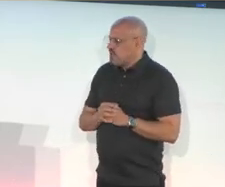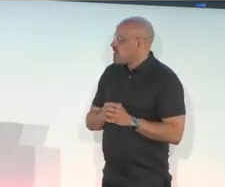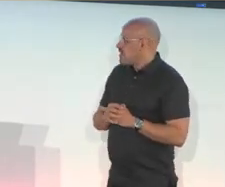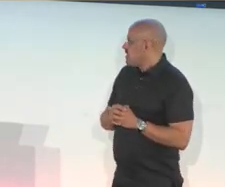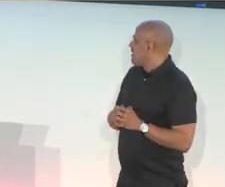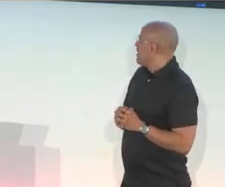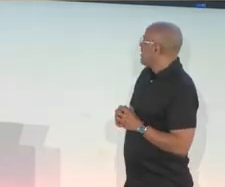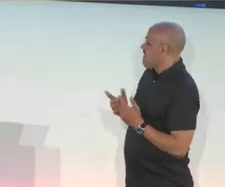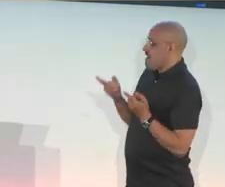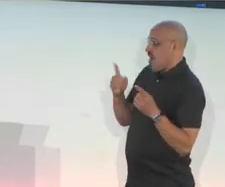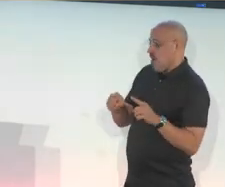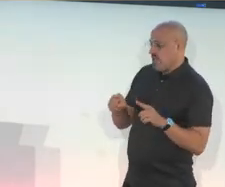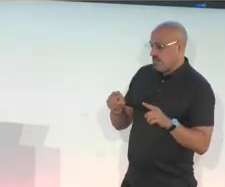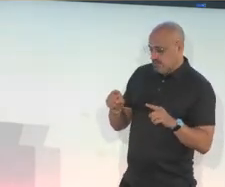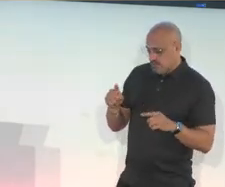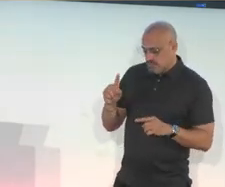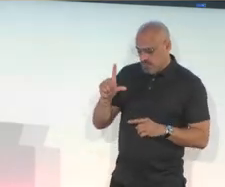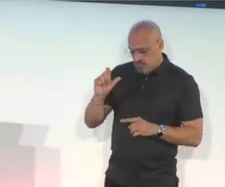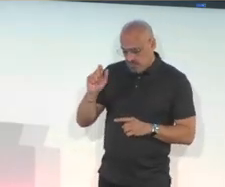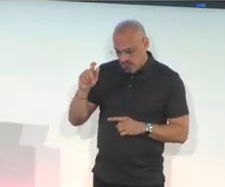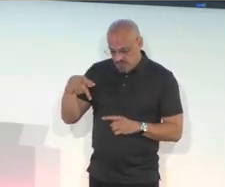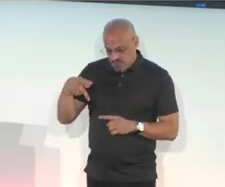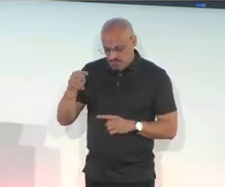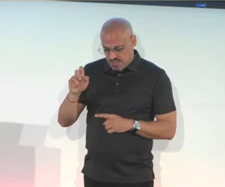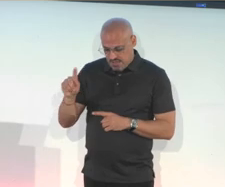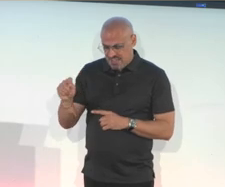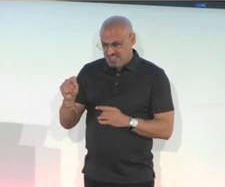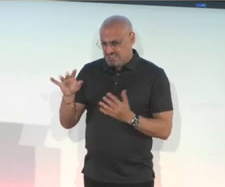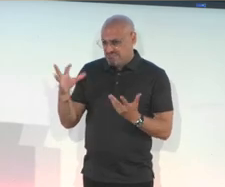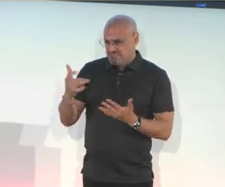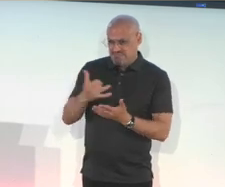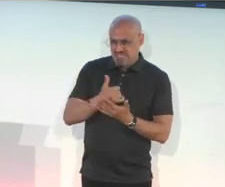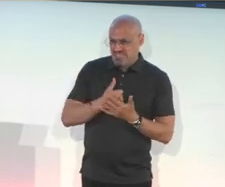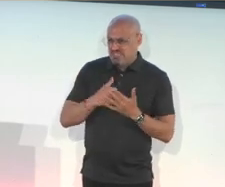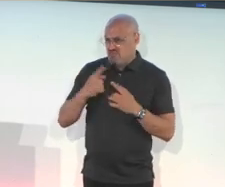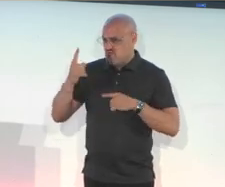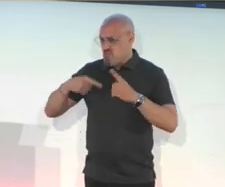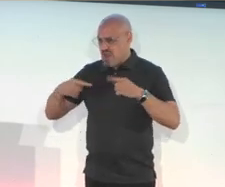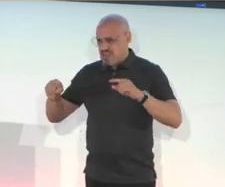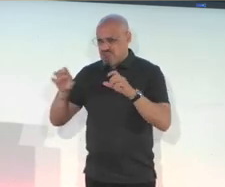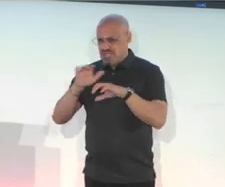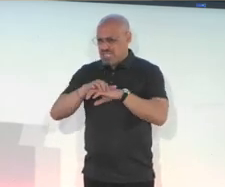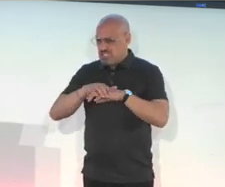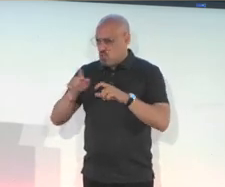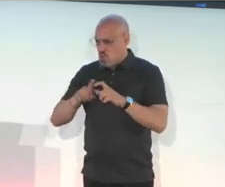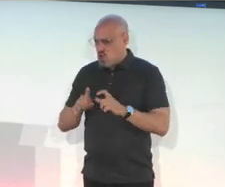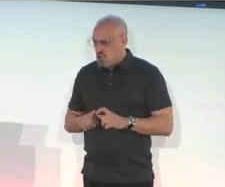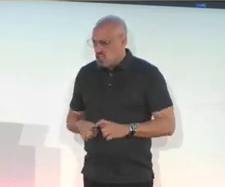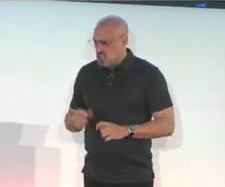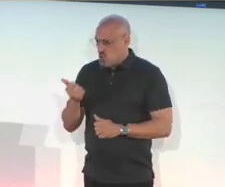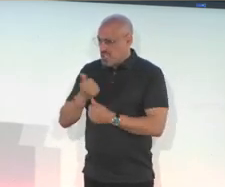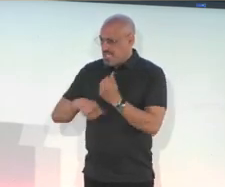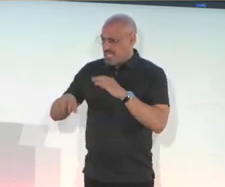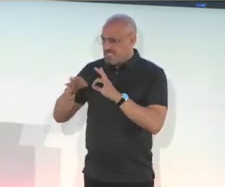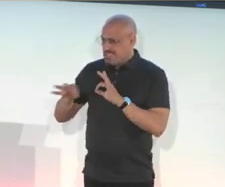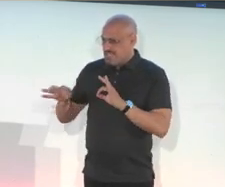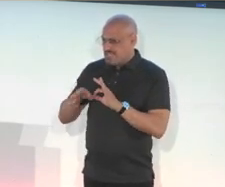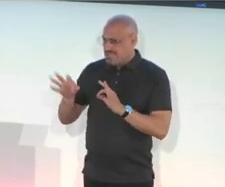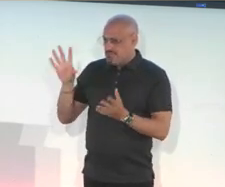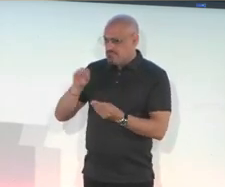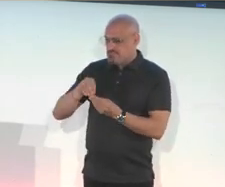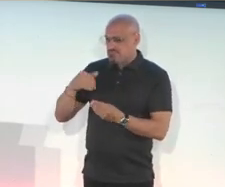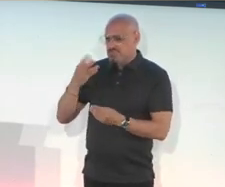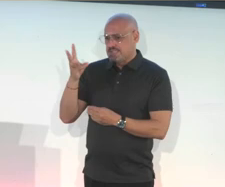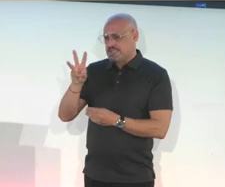out that Grid is actually just a collection of random English words. So each sentence has six